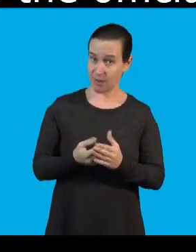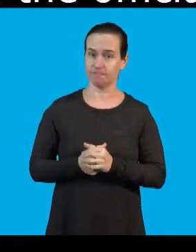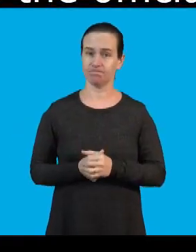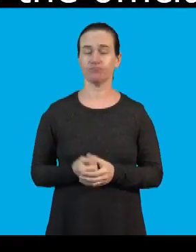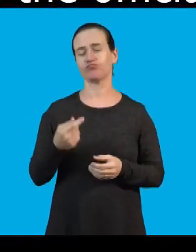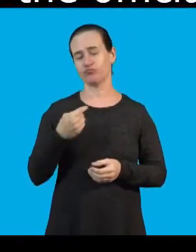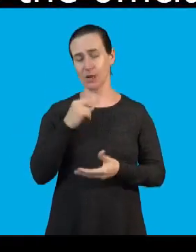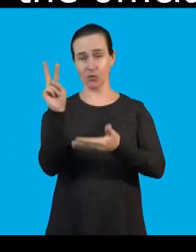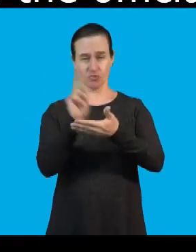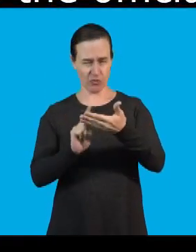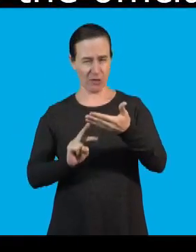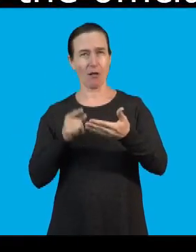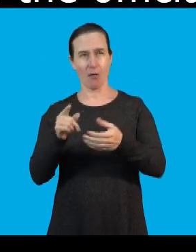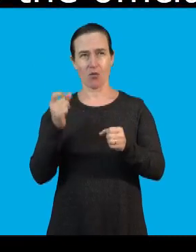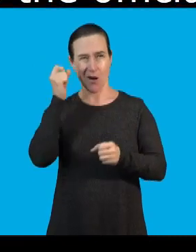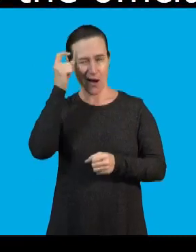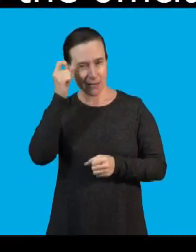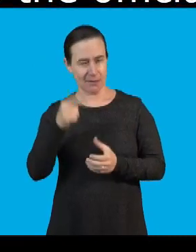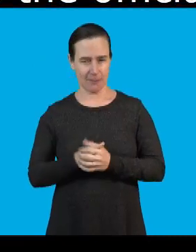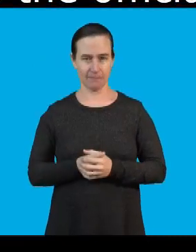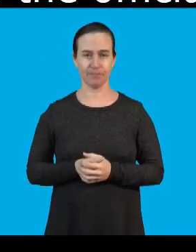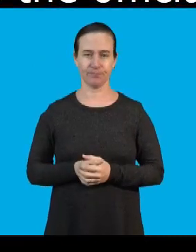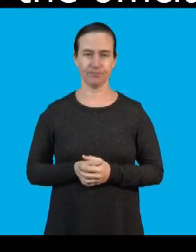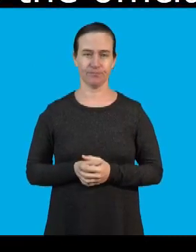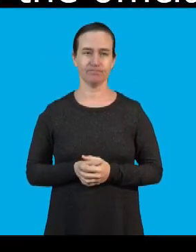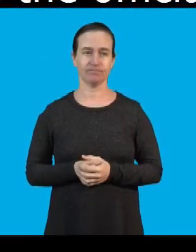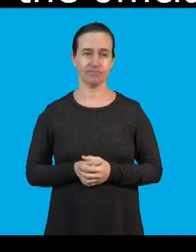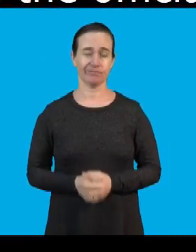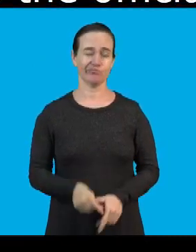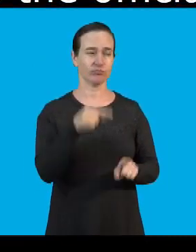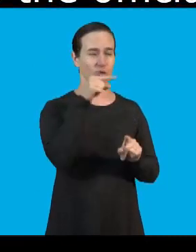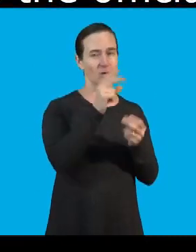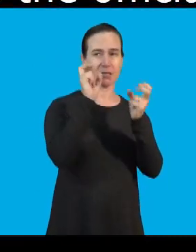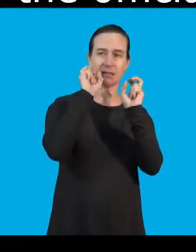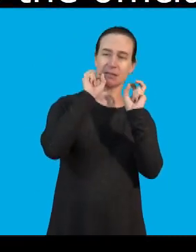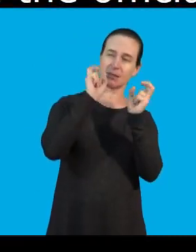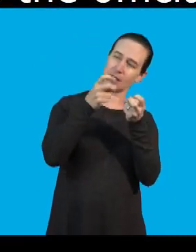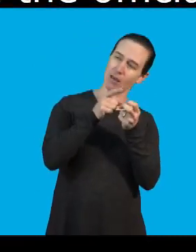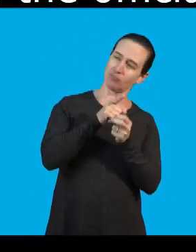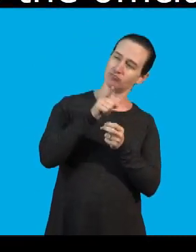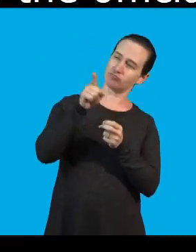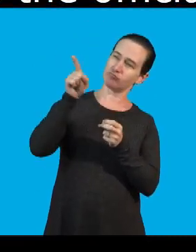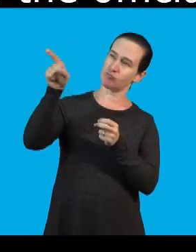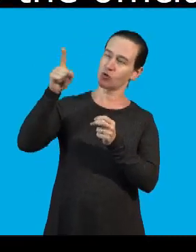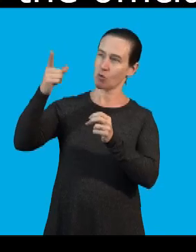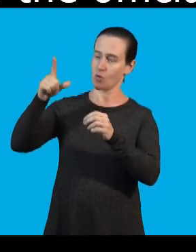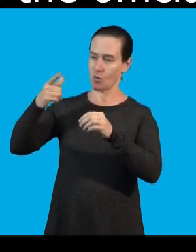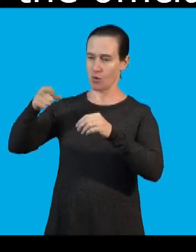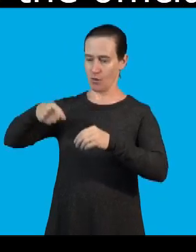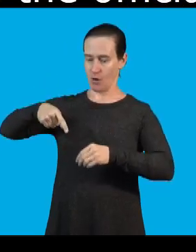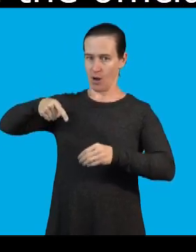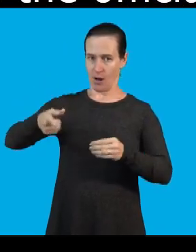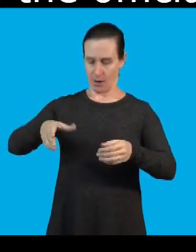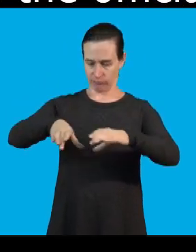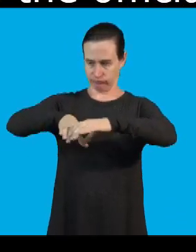I'm going to read this paragraph so that we understand what we're reading. She stared across the floor to the balance beam ahead of